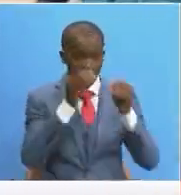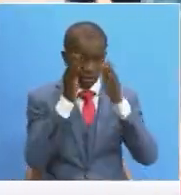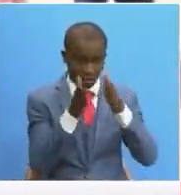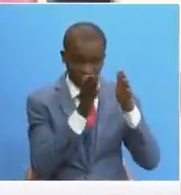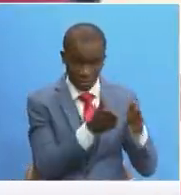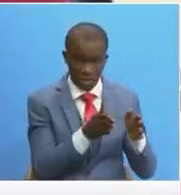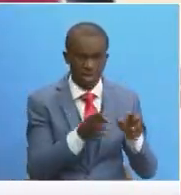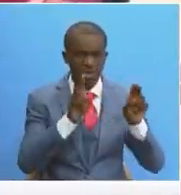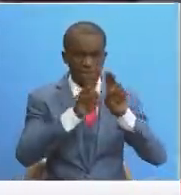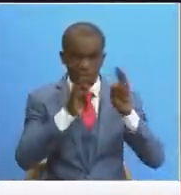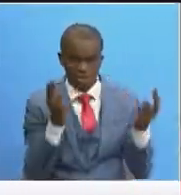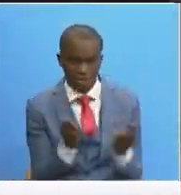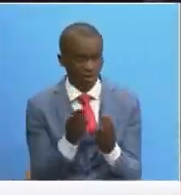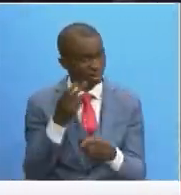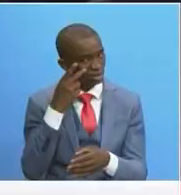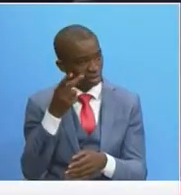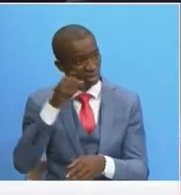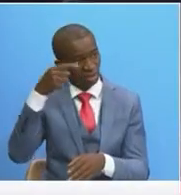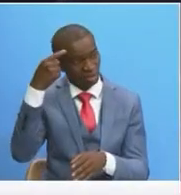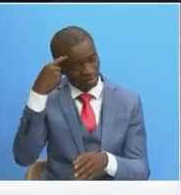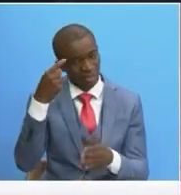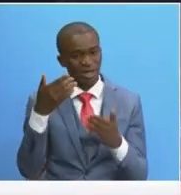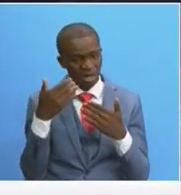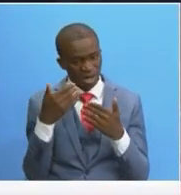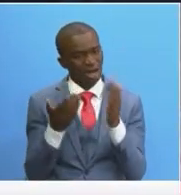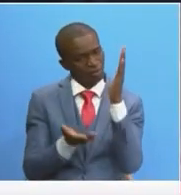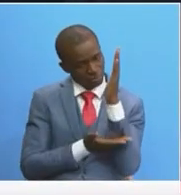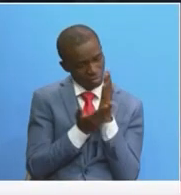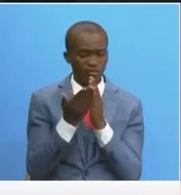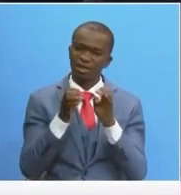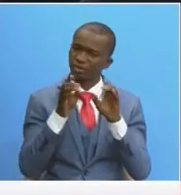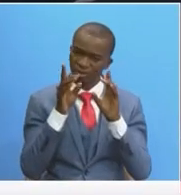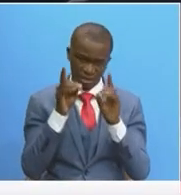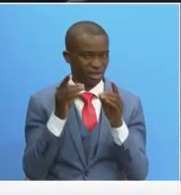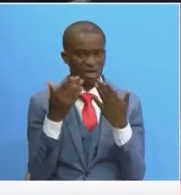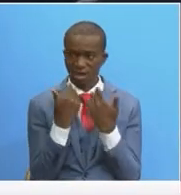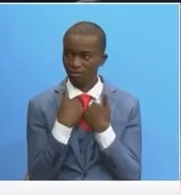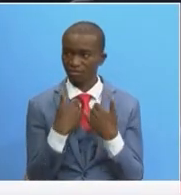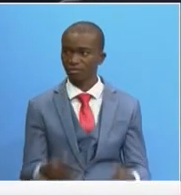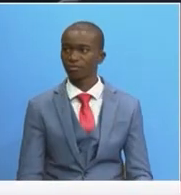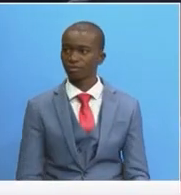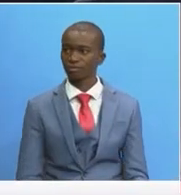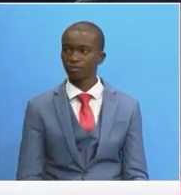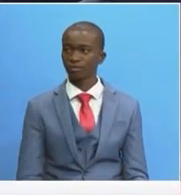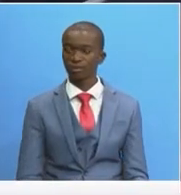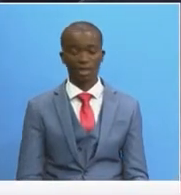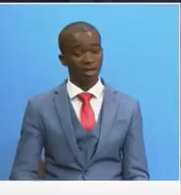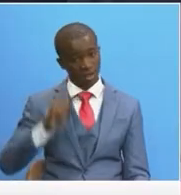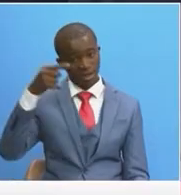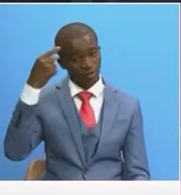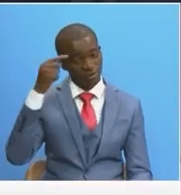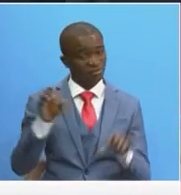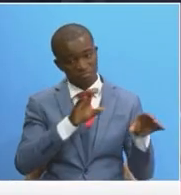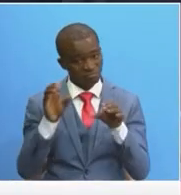the positive strides made by government in the provision of quality education. I draw your attention to the great strides made by the